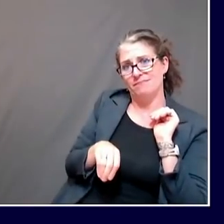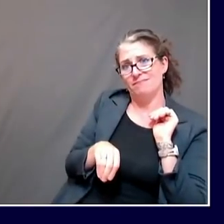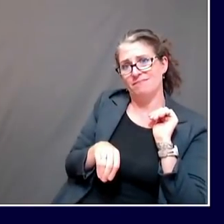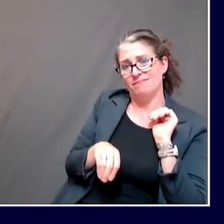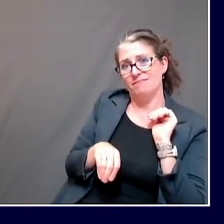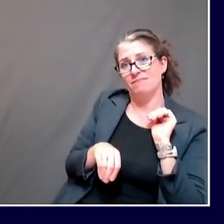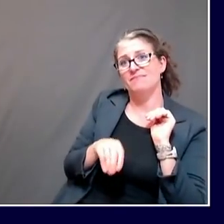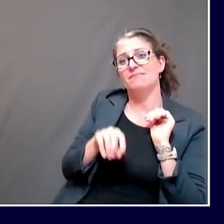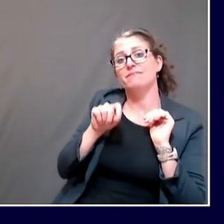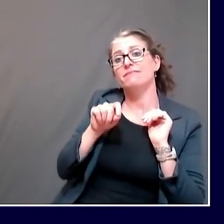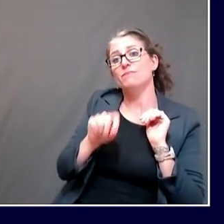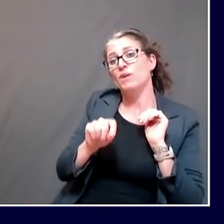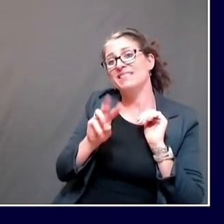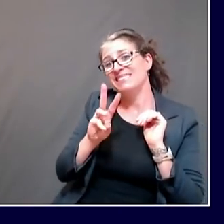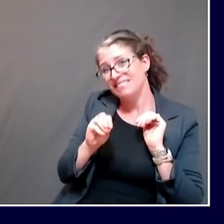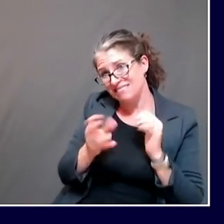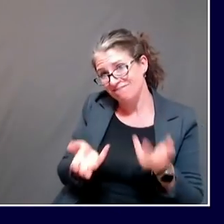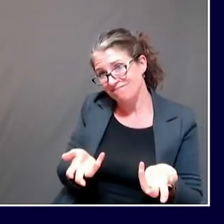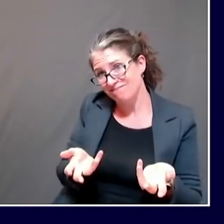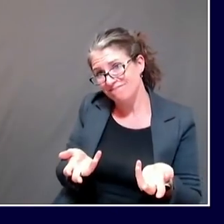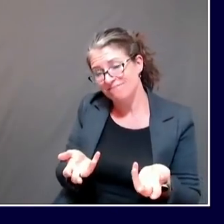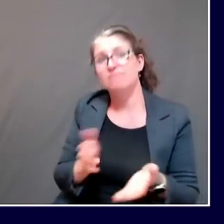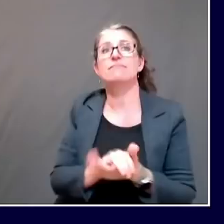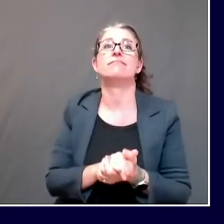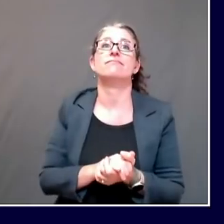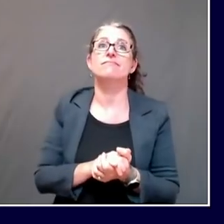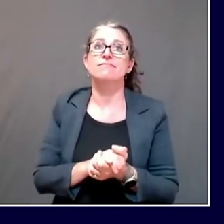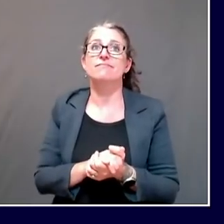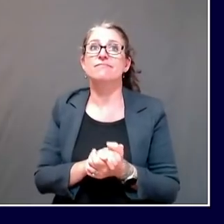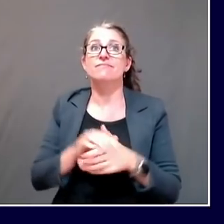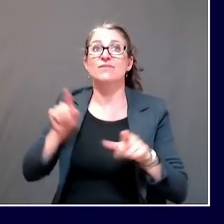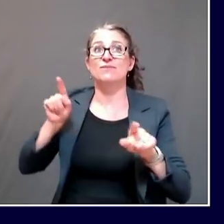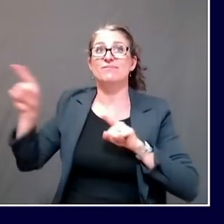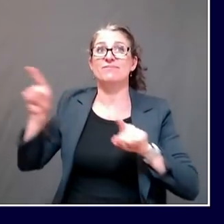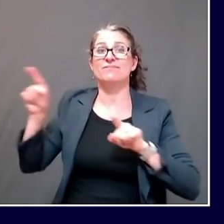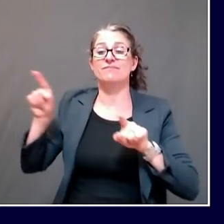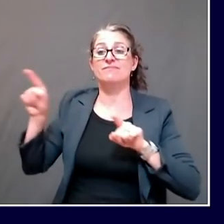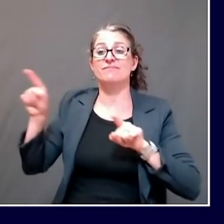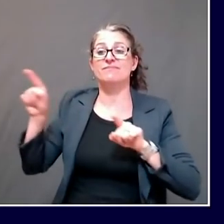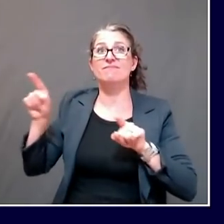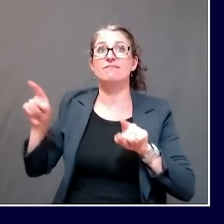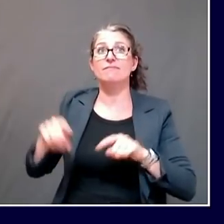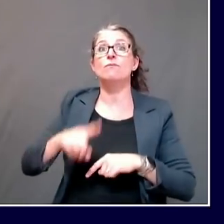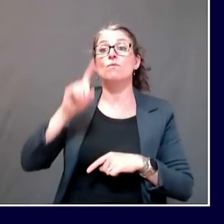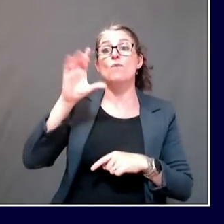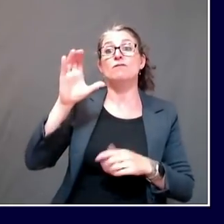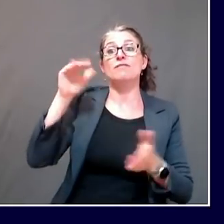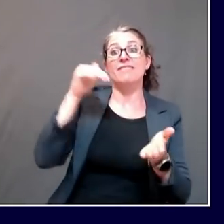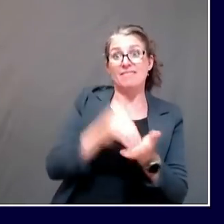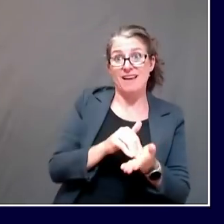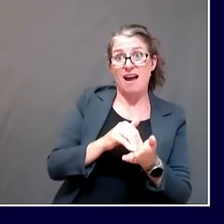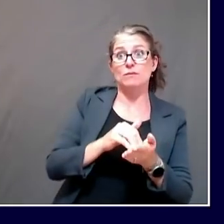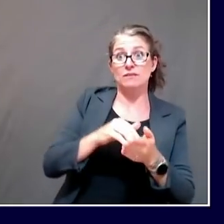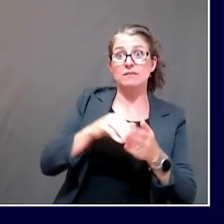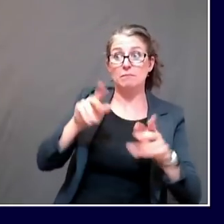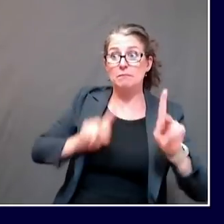every 100,000 people. Similarly, to put that number in context, the national average is